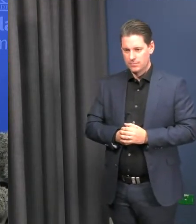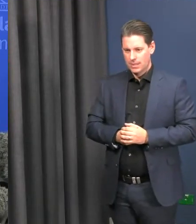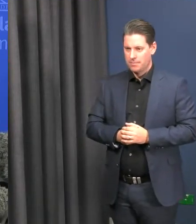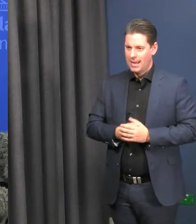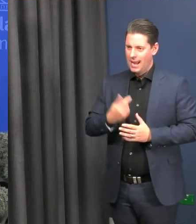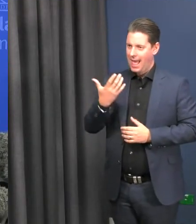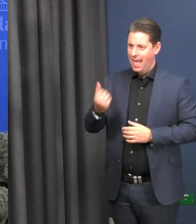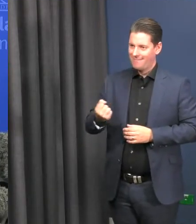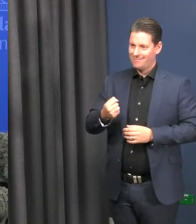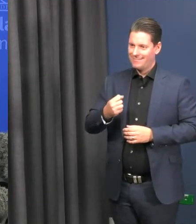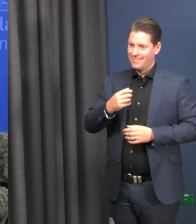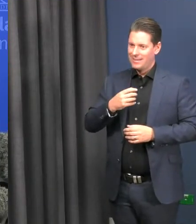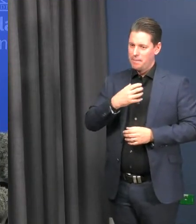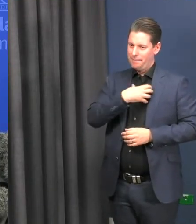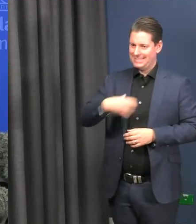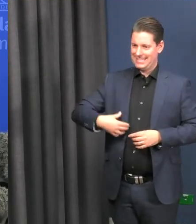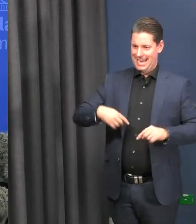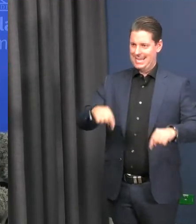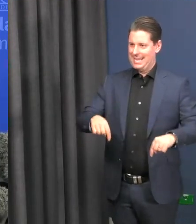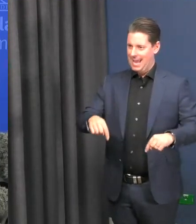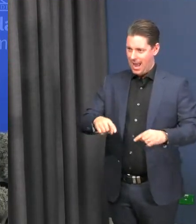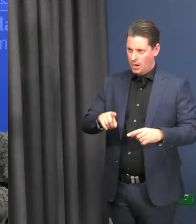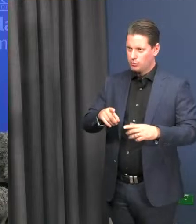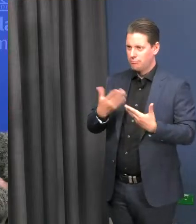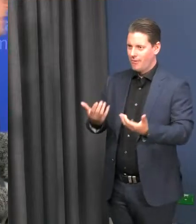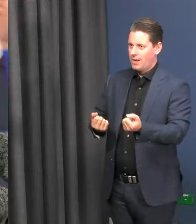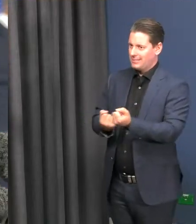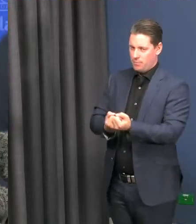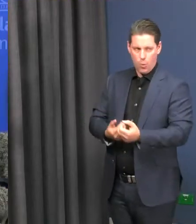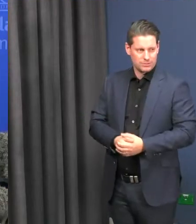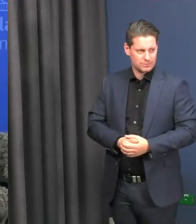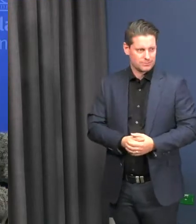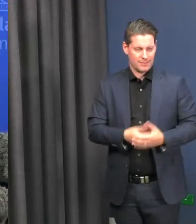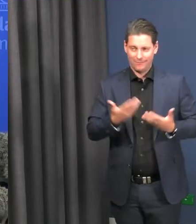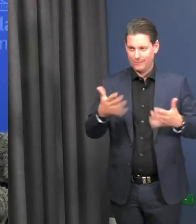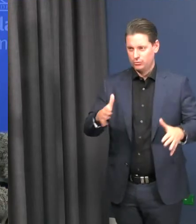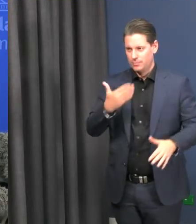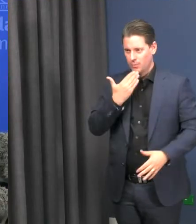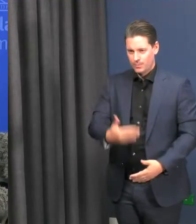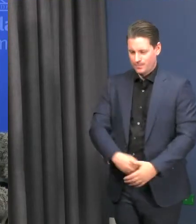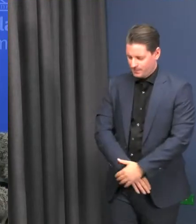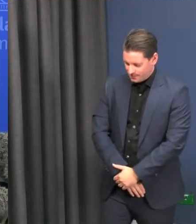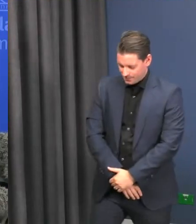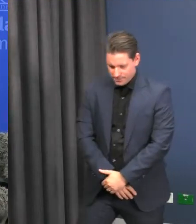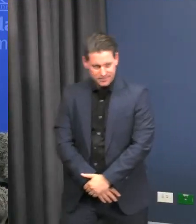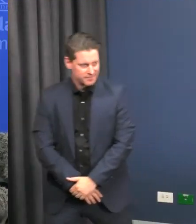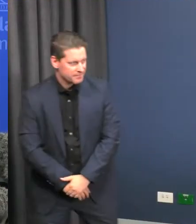ground here for a couple of days. Thanks very much. Thanks very much. Thank you.